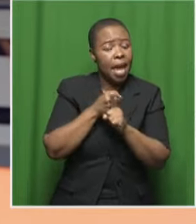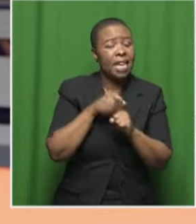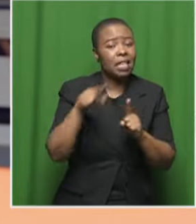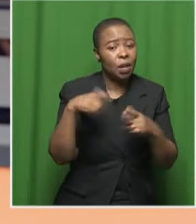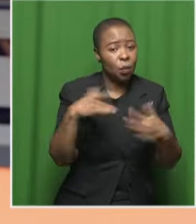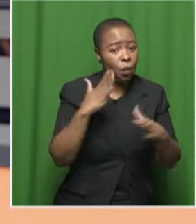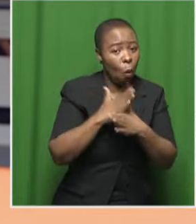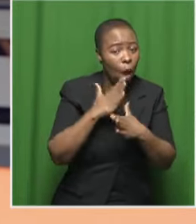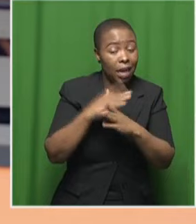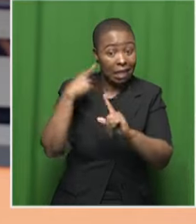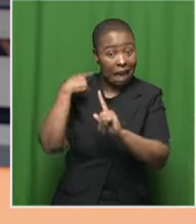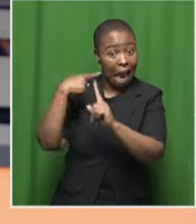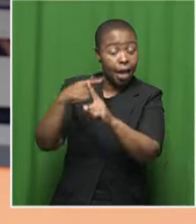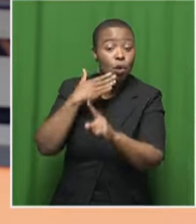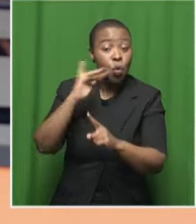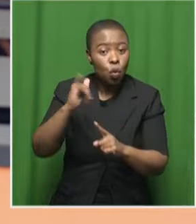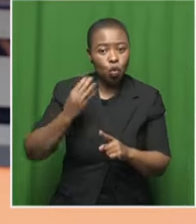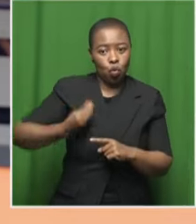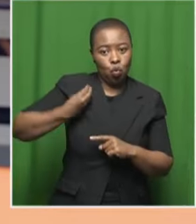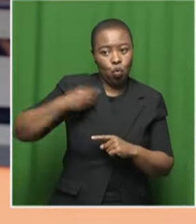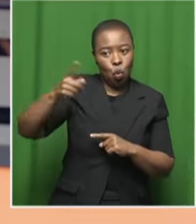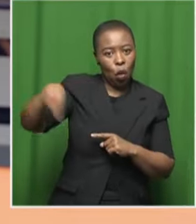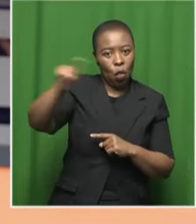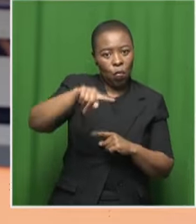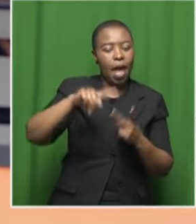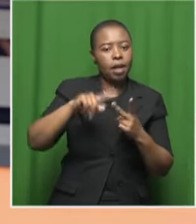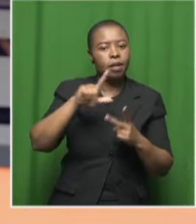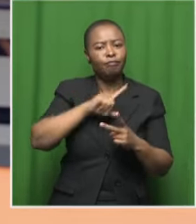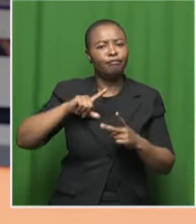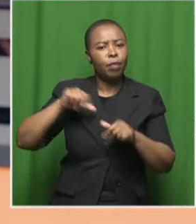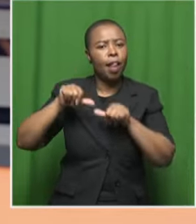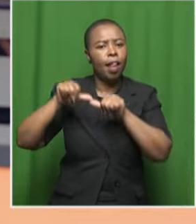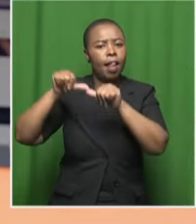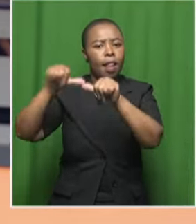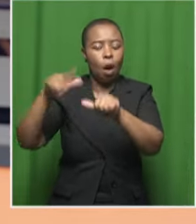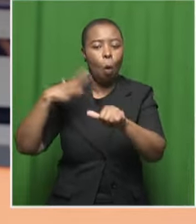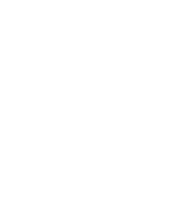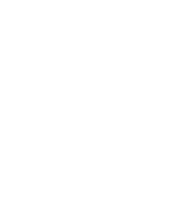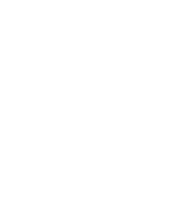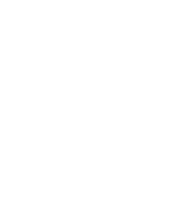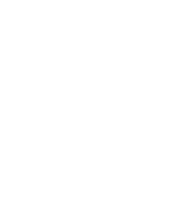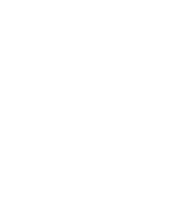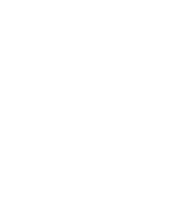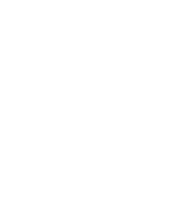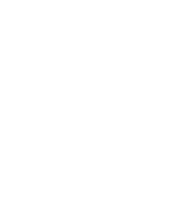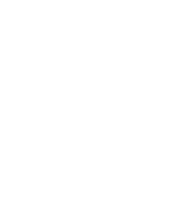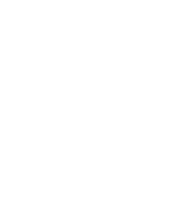initiatives, particularly targeted at youth and the longevity of it as they look to sustain it further.